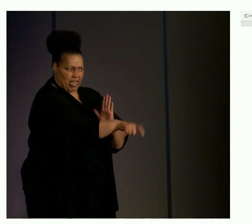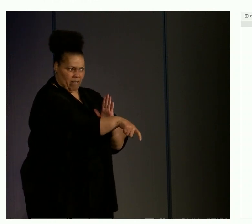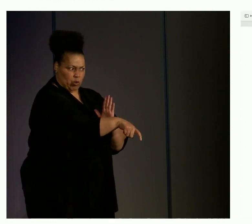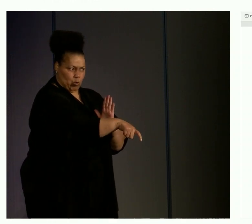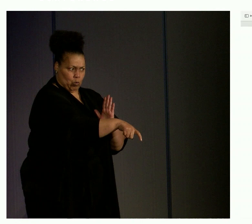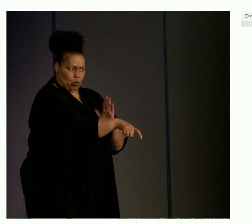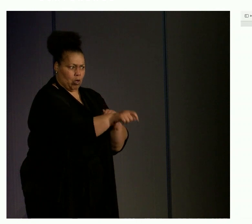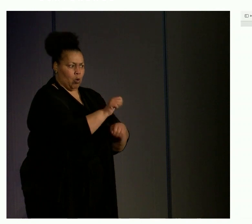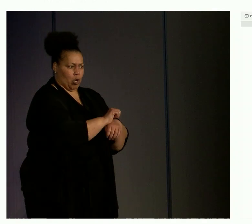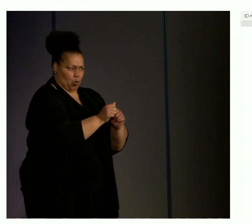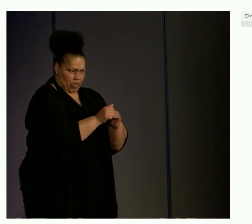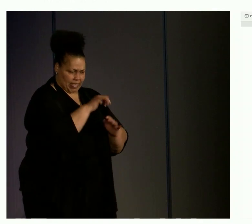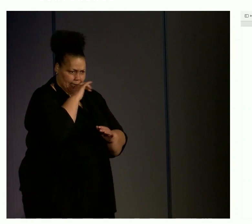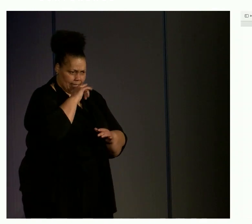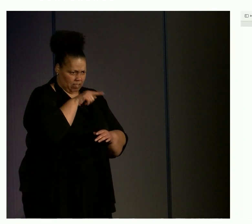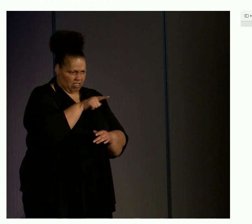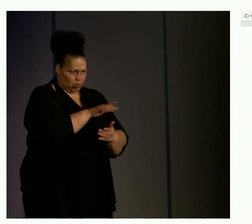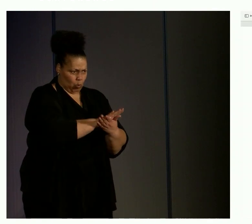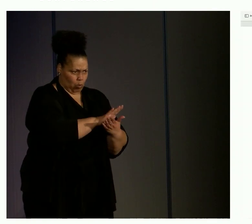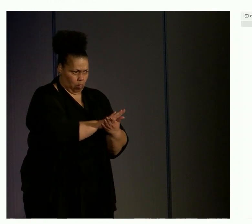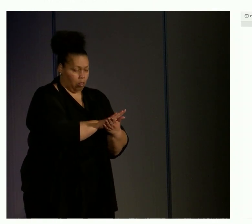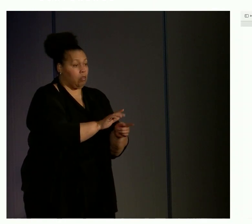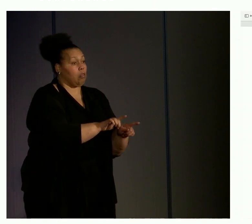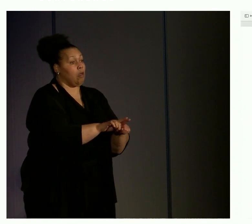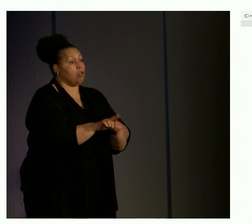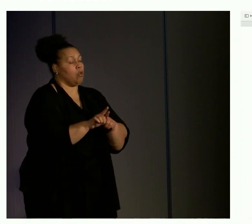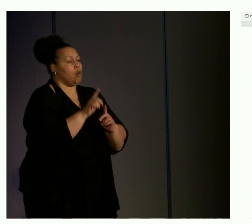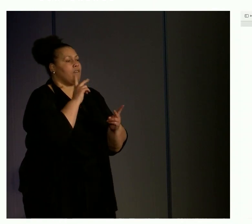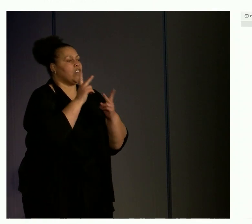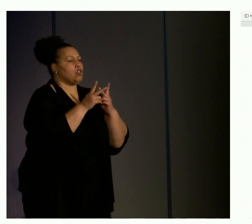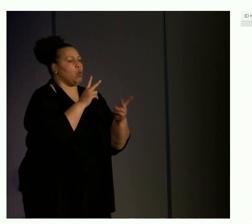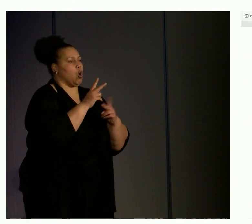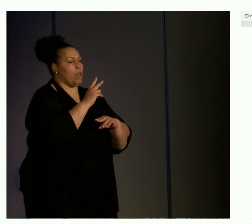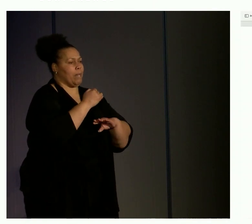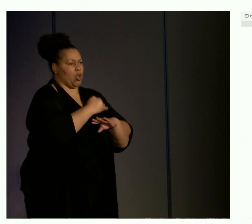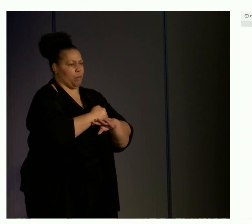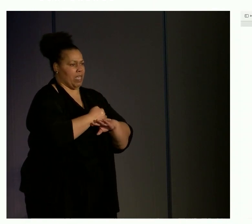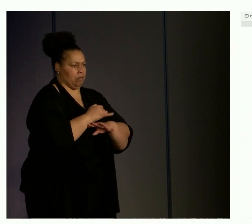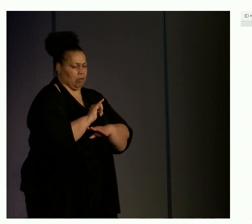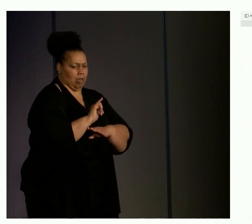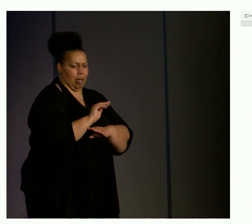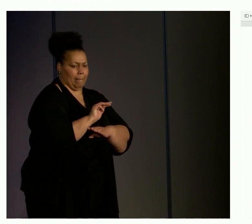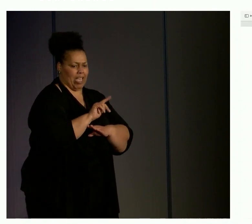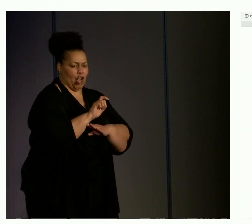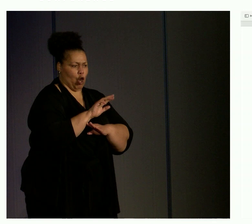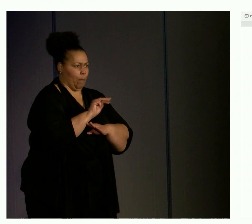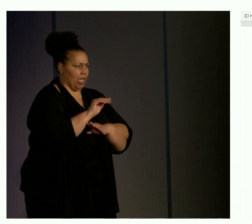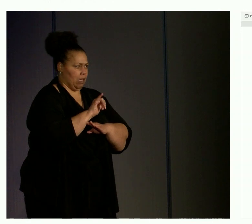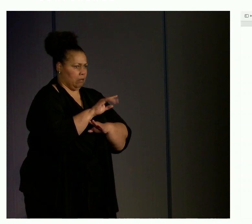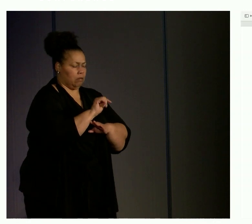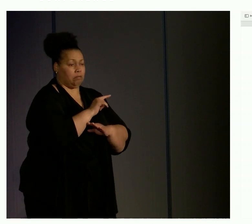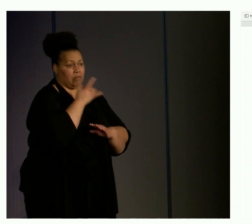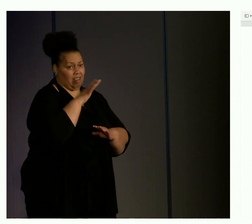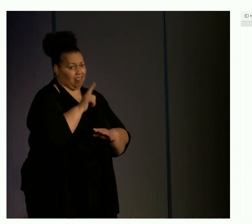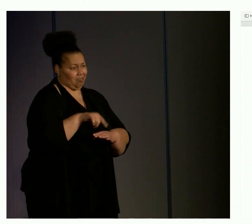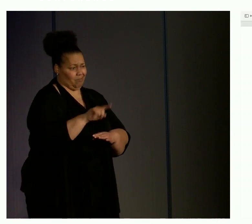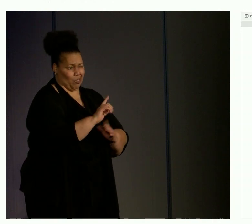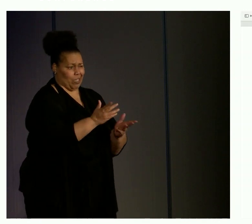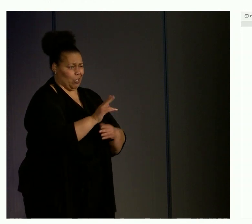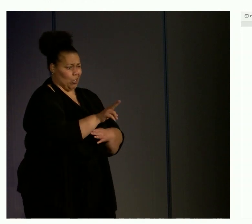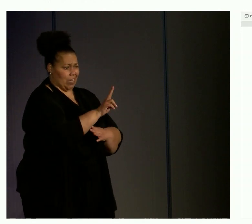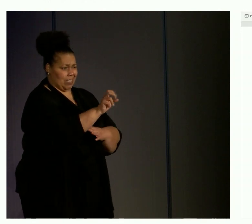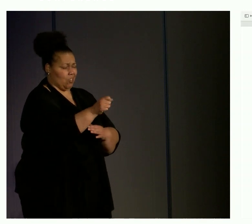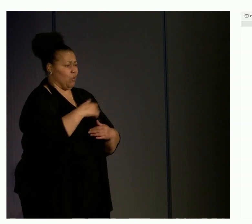that we have to work with the kids at school, and also visual impairment skills. And you are lucky because in the US you have the expanded